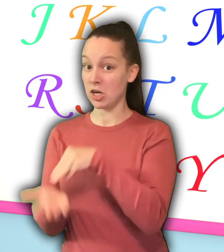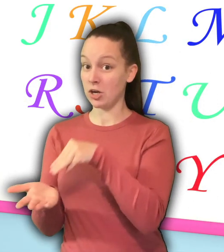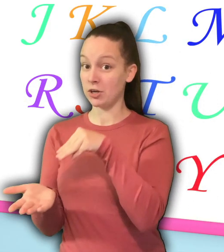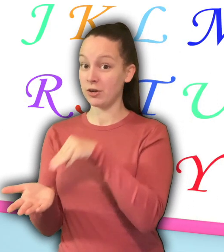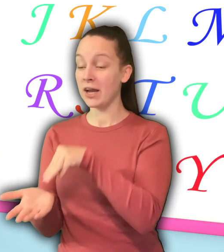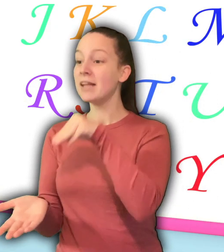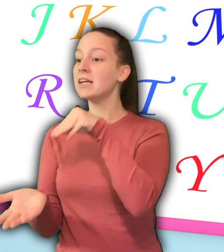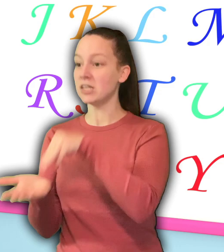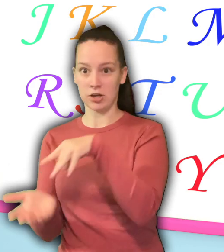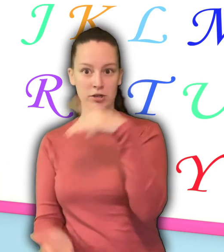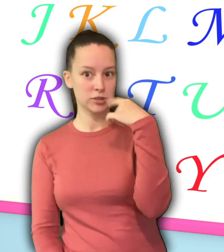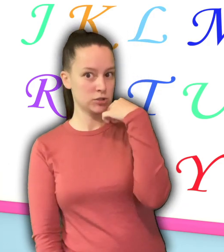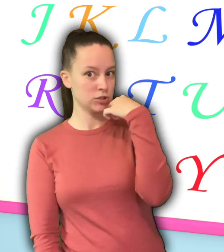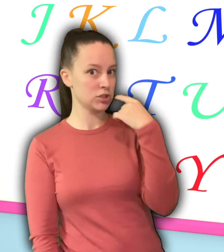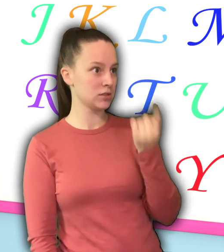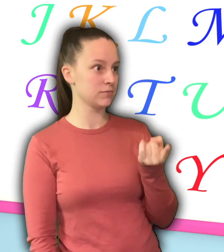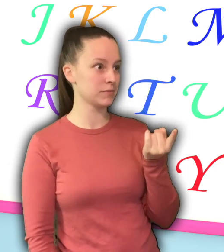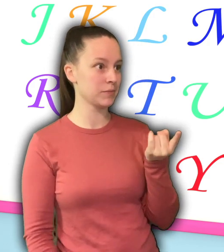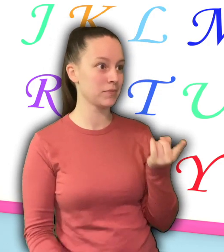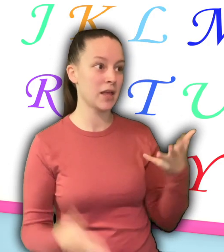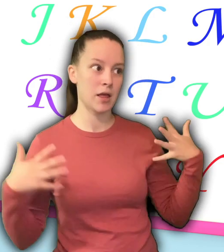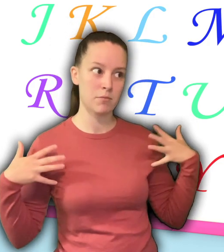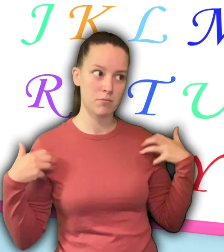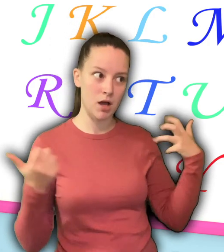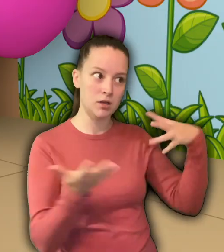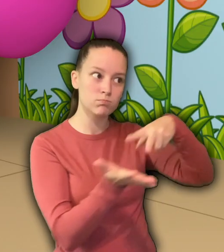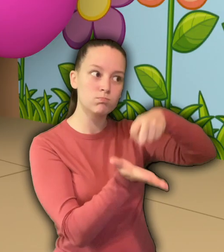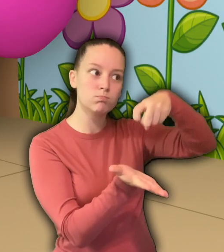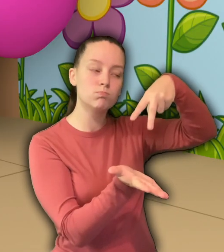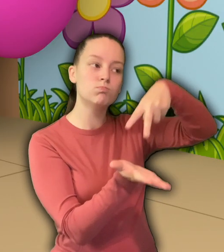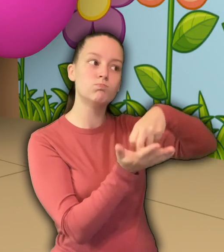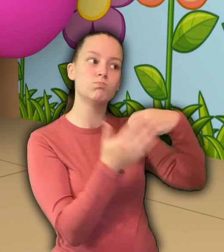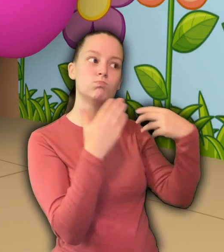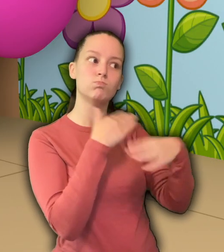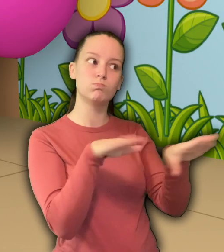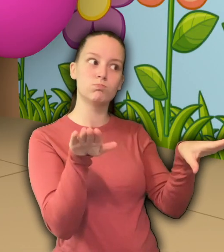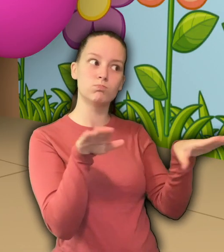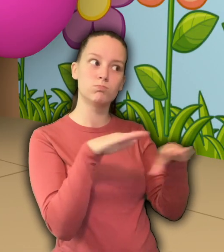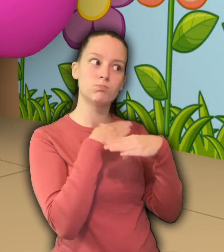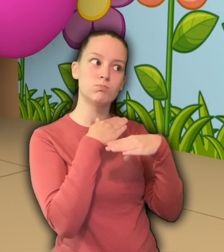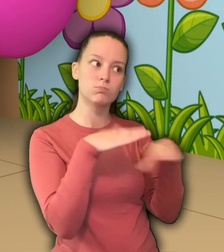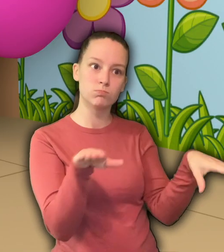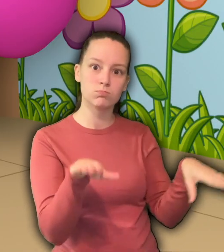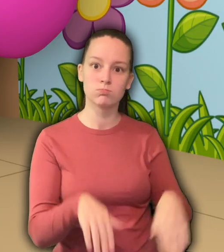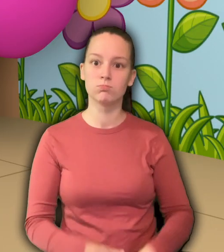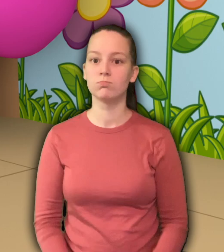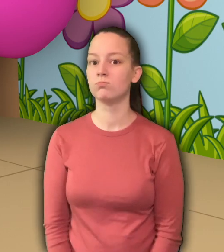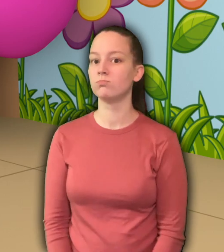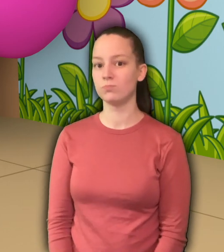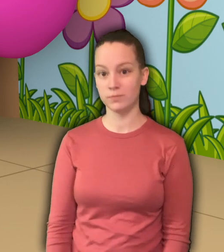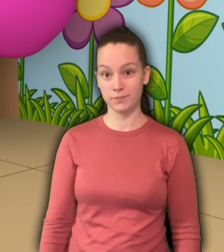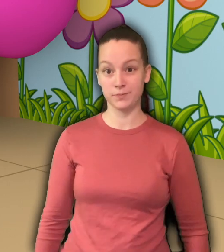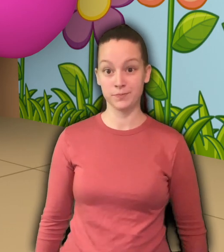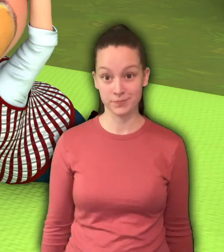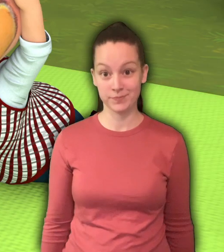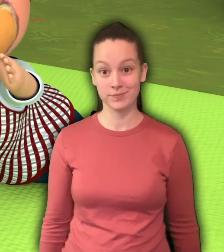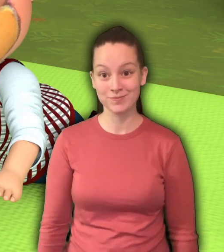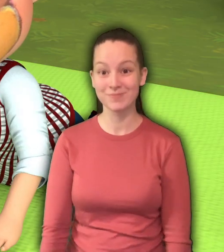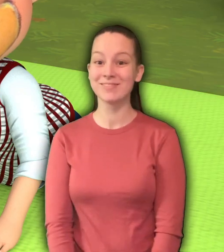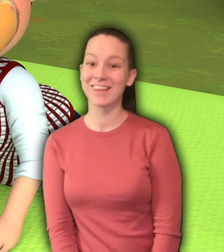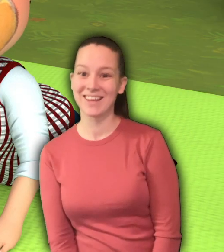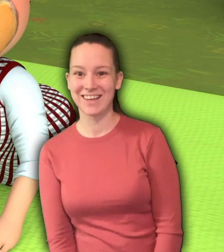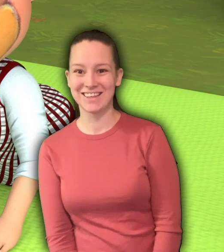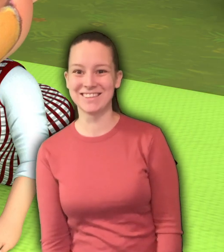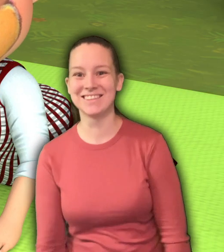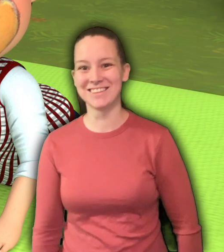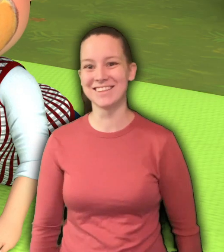Mama called the doctor and the doctor said, no more monkeys jumping on the bed.